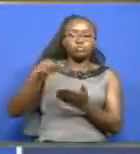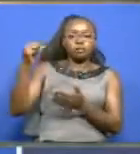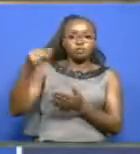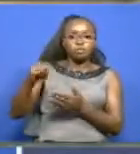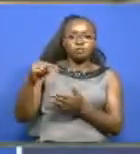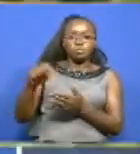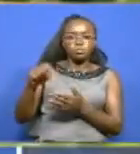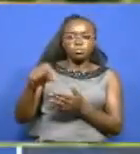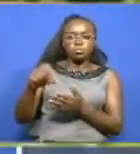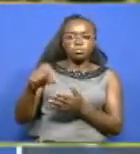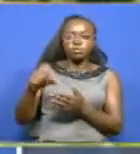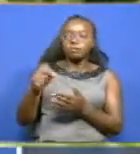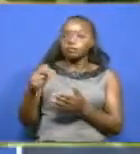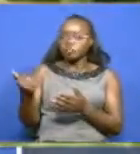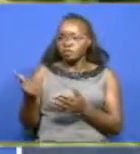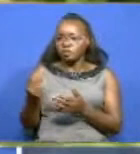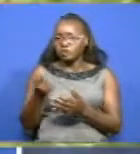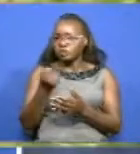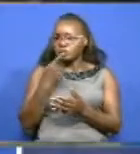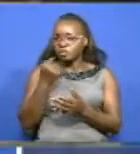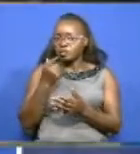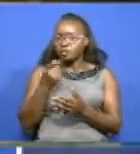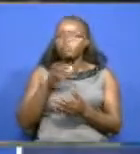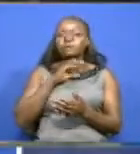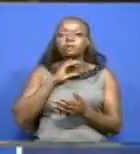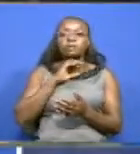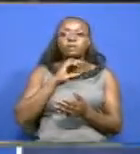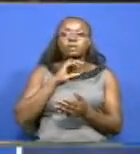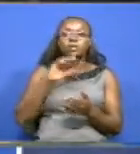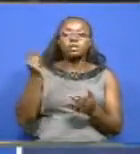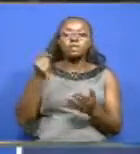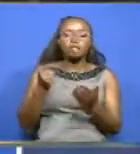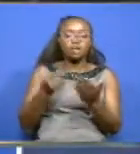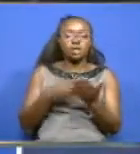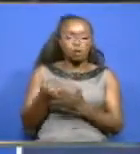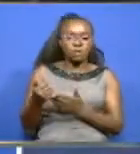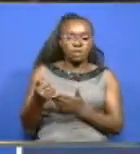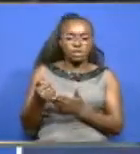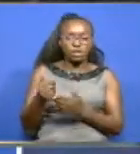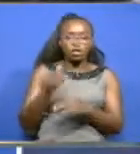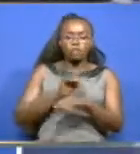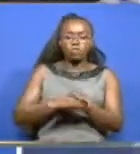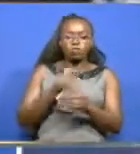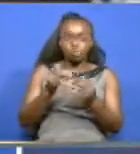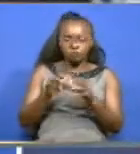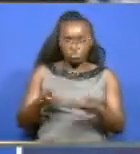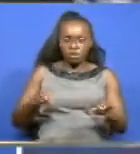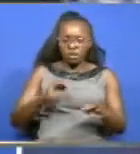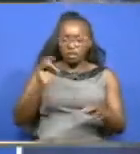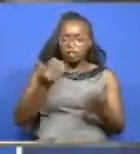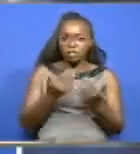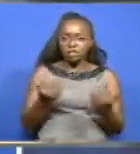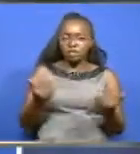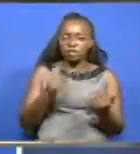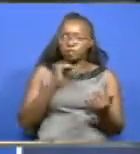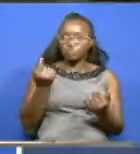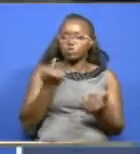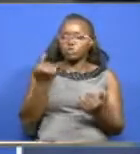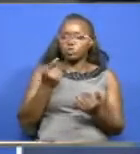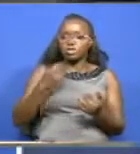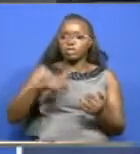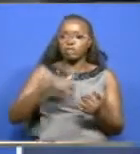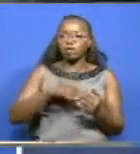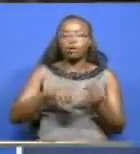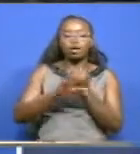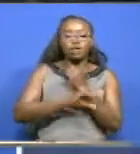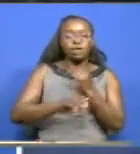Tehran exports were medical equipment and chemicals. We have a good market for the Kenyan products, not only our country, but the